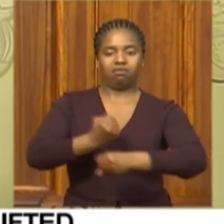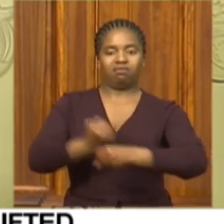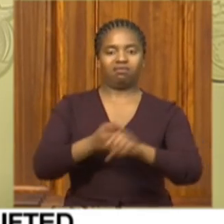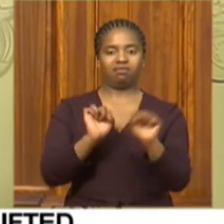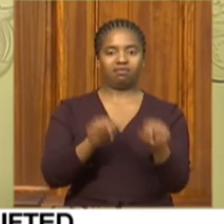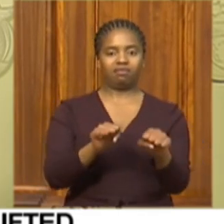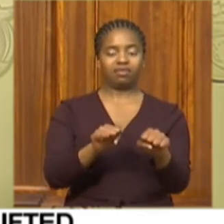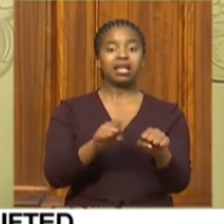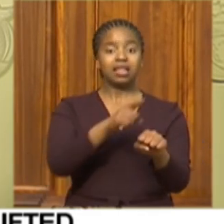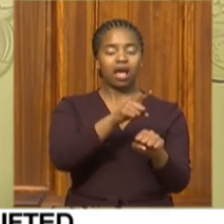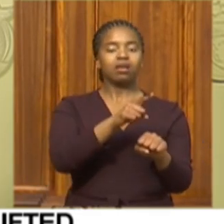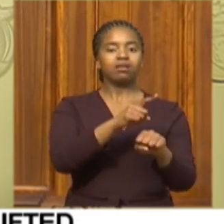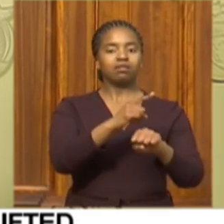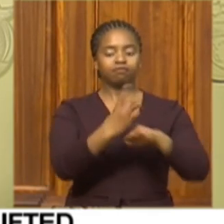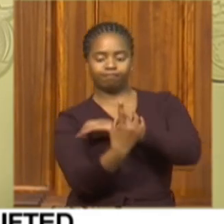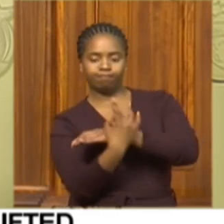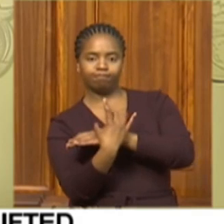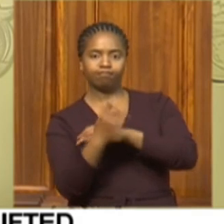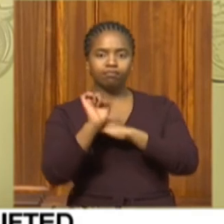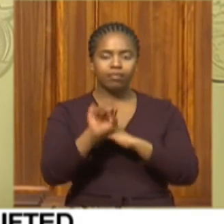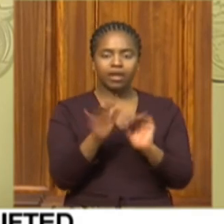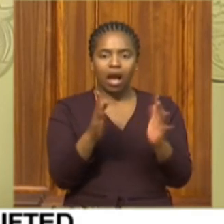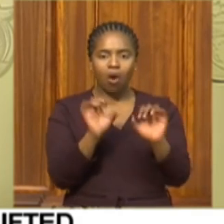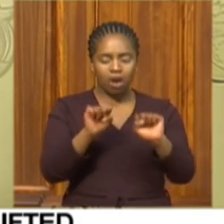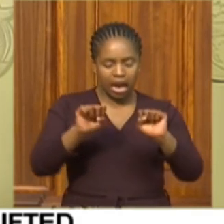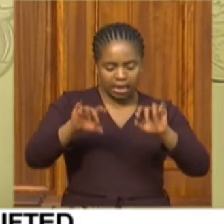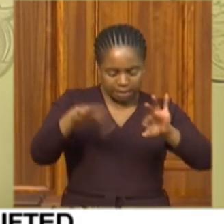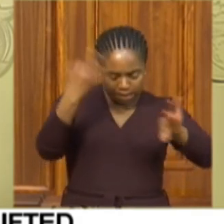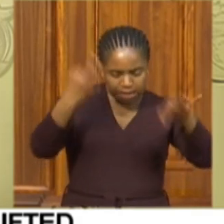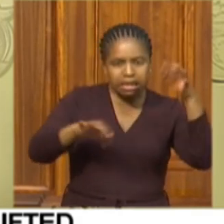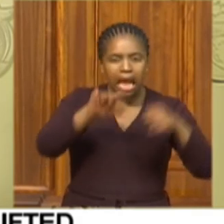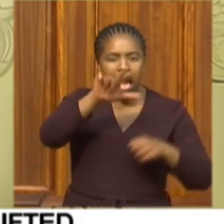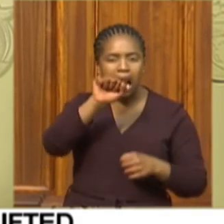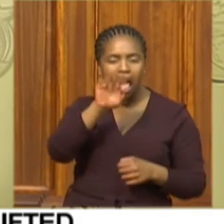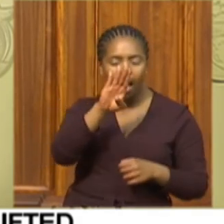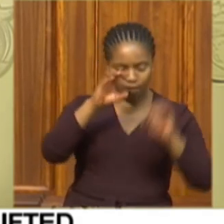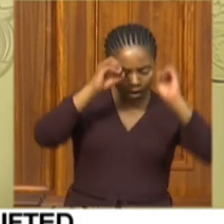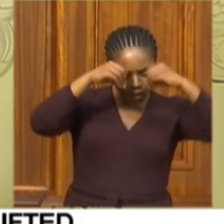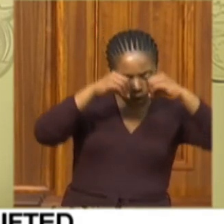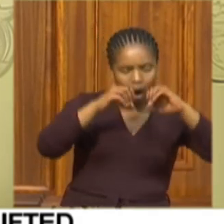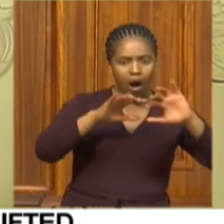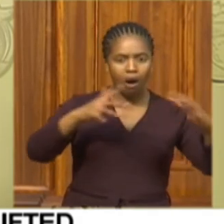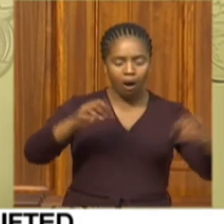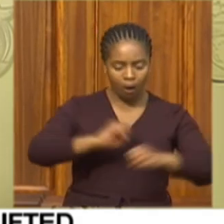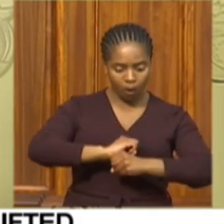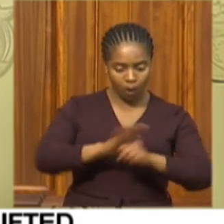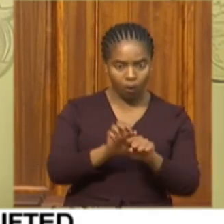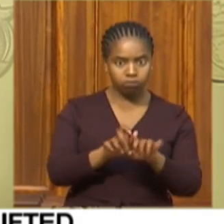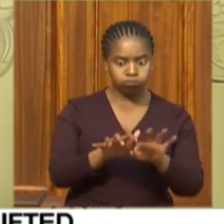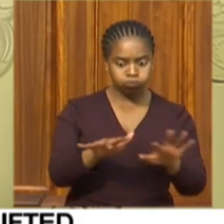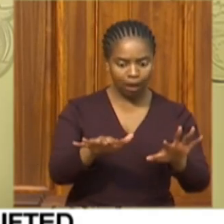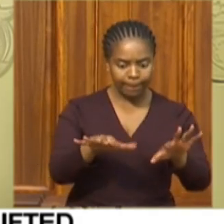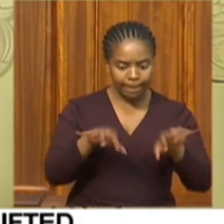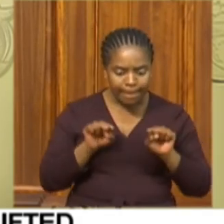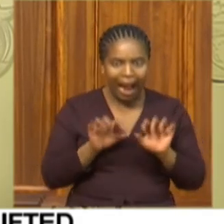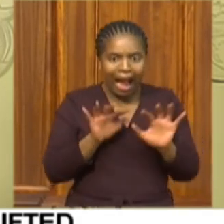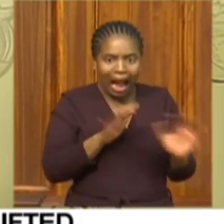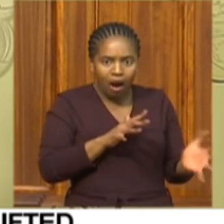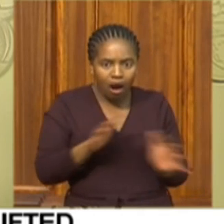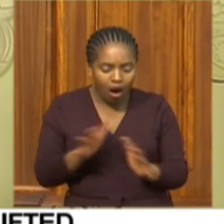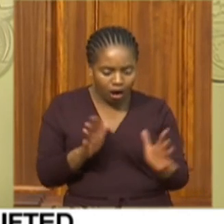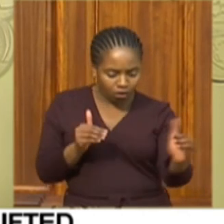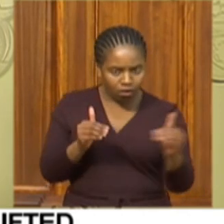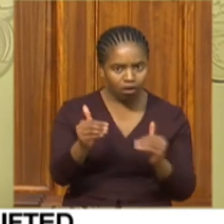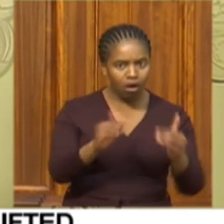with regard to various analyses, infection control, incident management, and